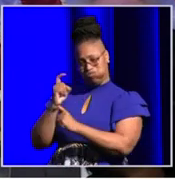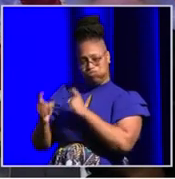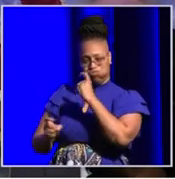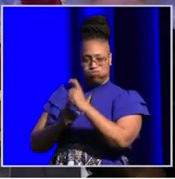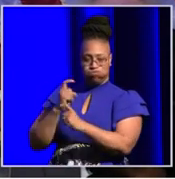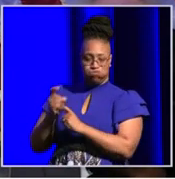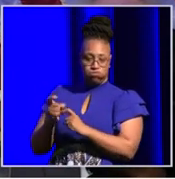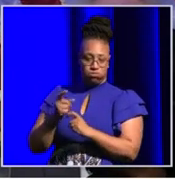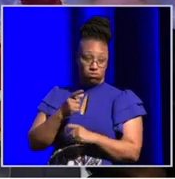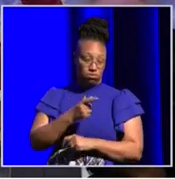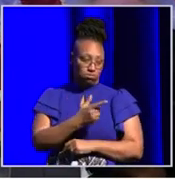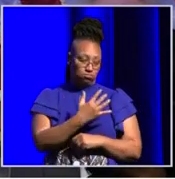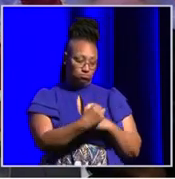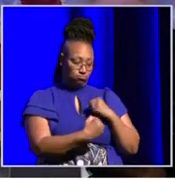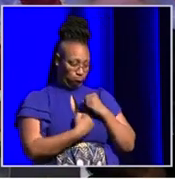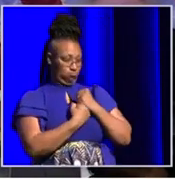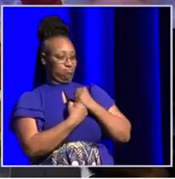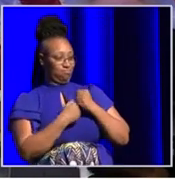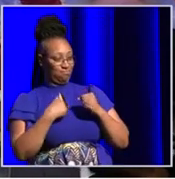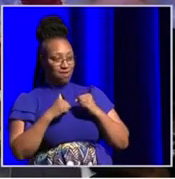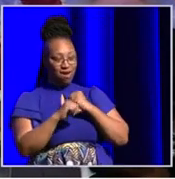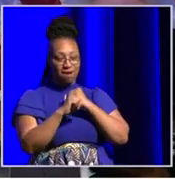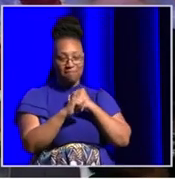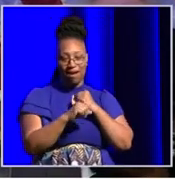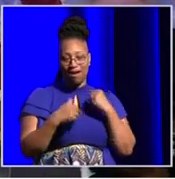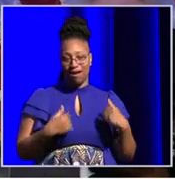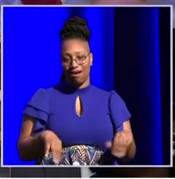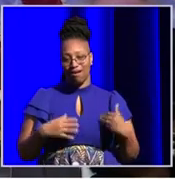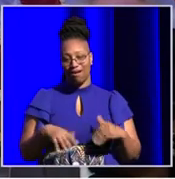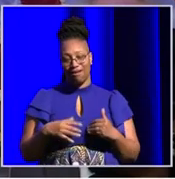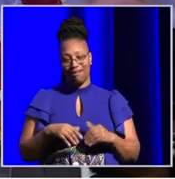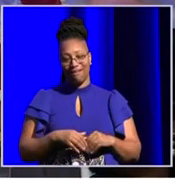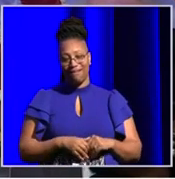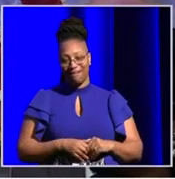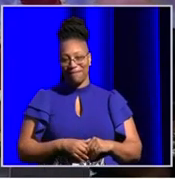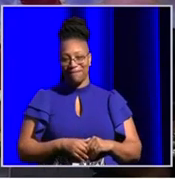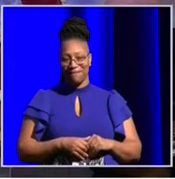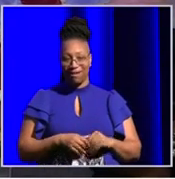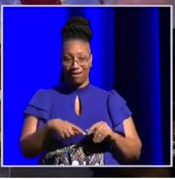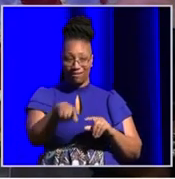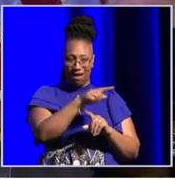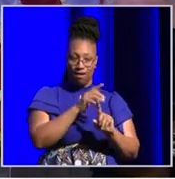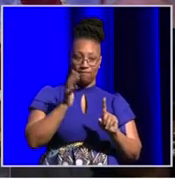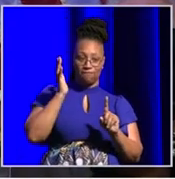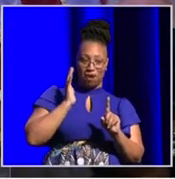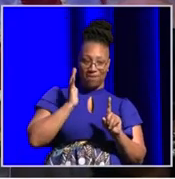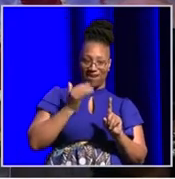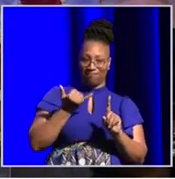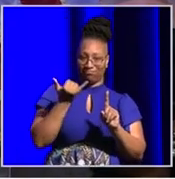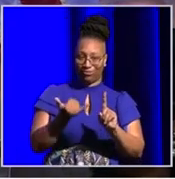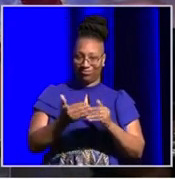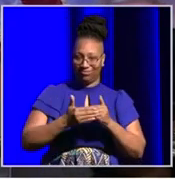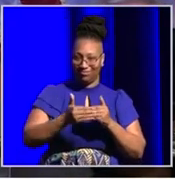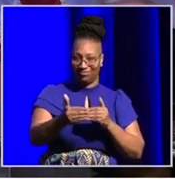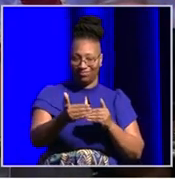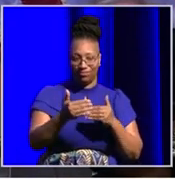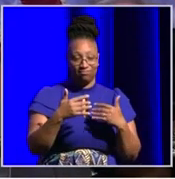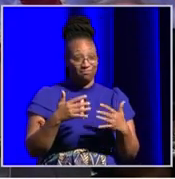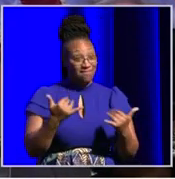and recognize my former colleagues as well. Today is a new day in Washington,